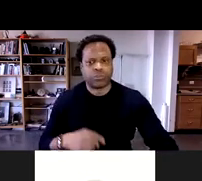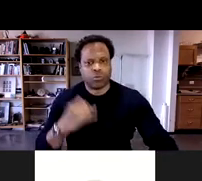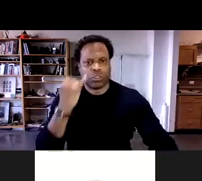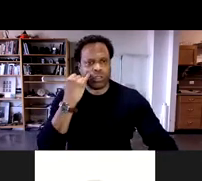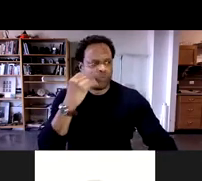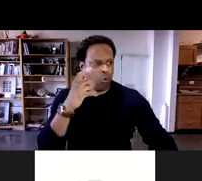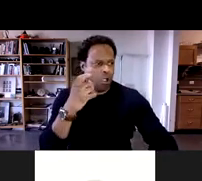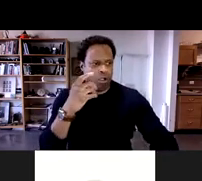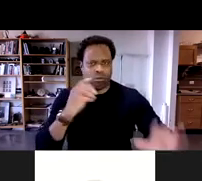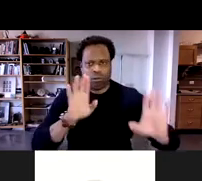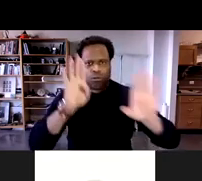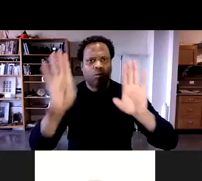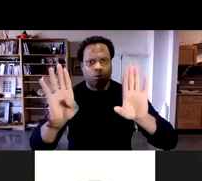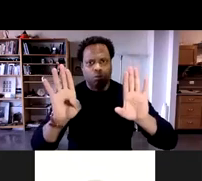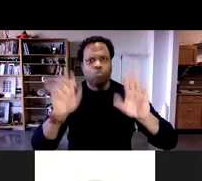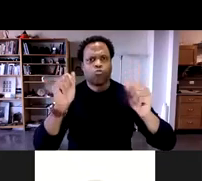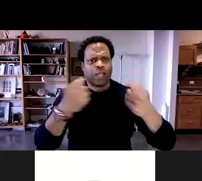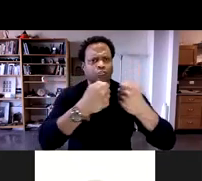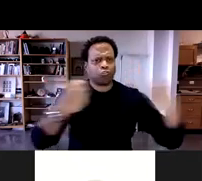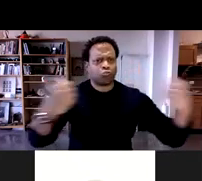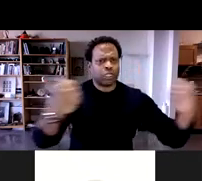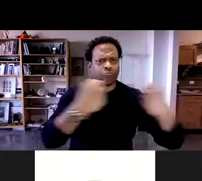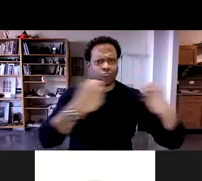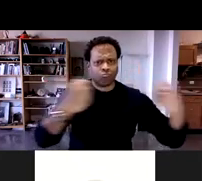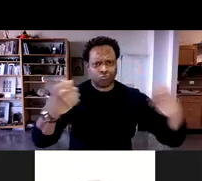for like a computer, laptop,